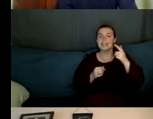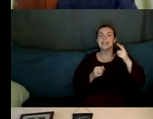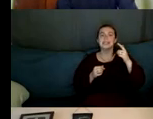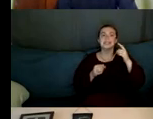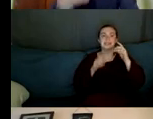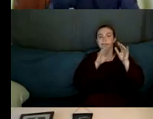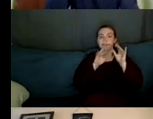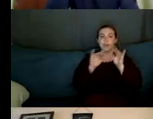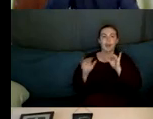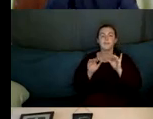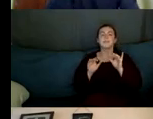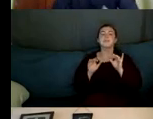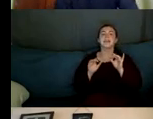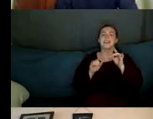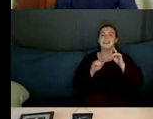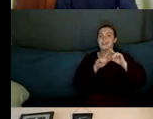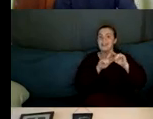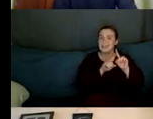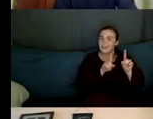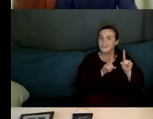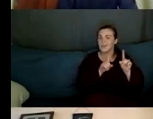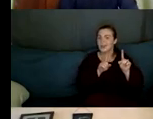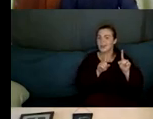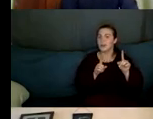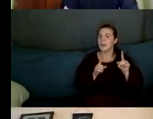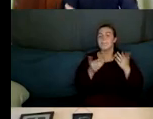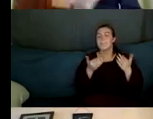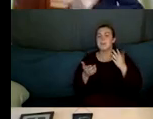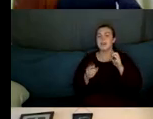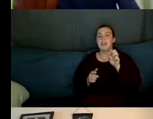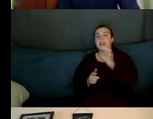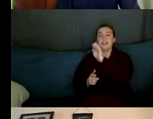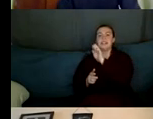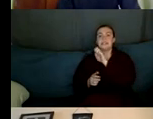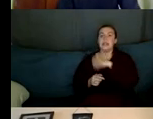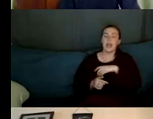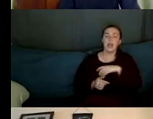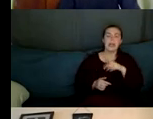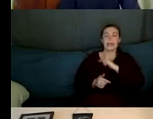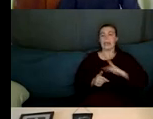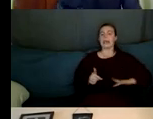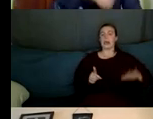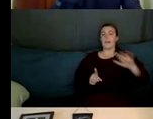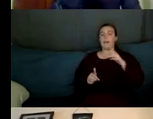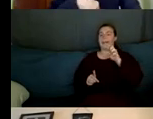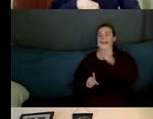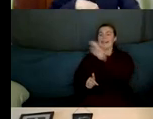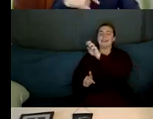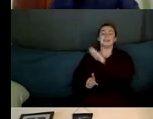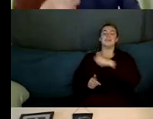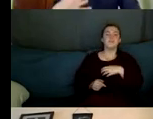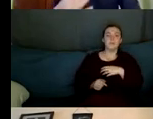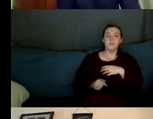And so some people just put East and some put East Kingdom and some people put Kingdom of the East. So you're just going to make those all the